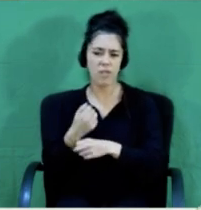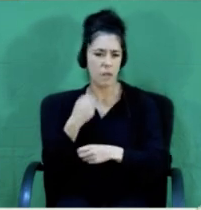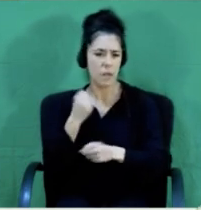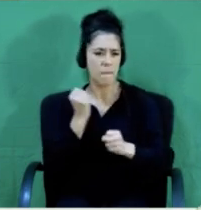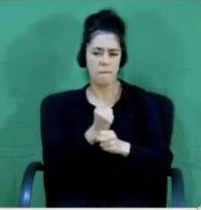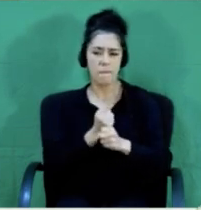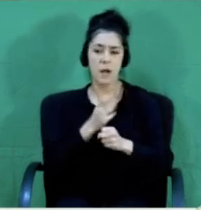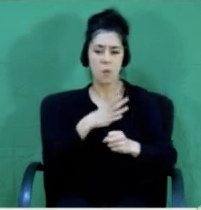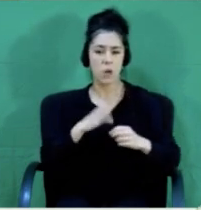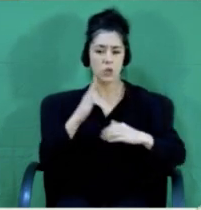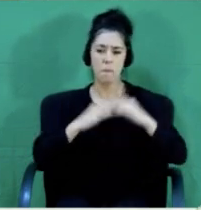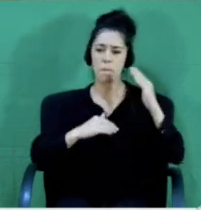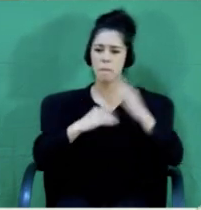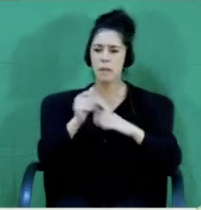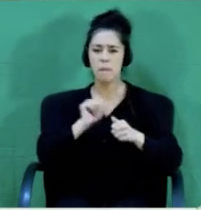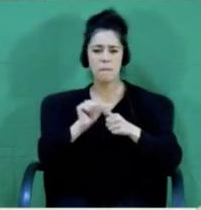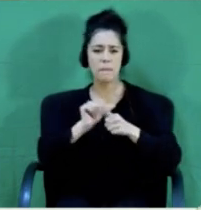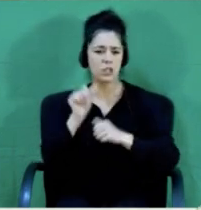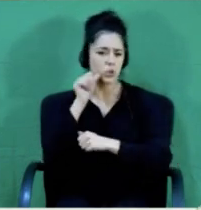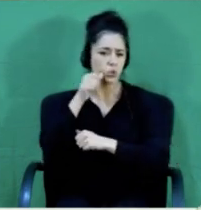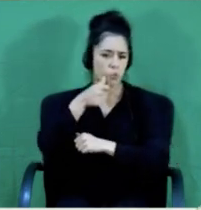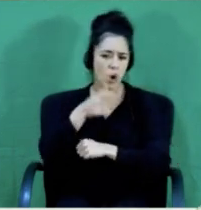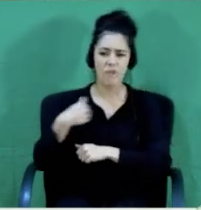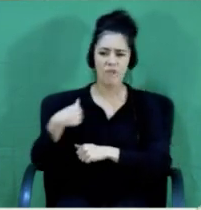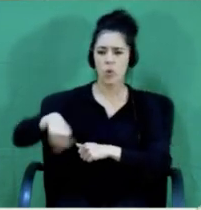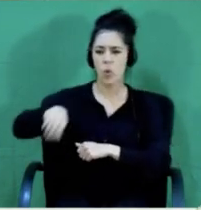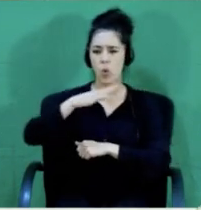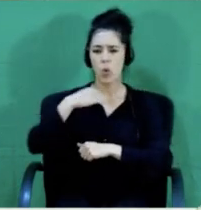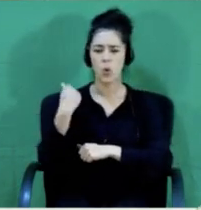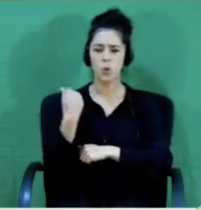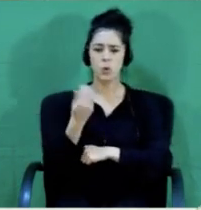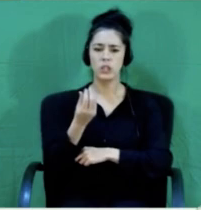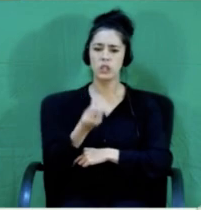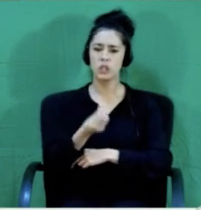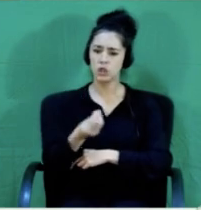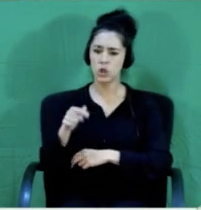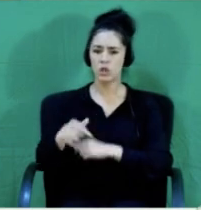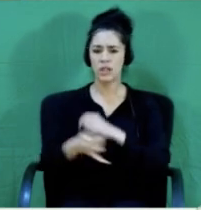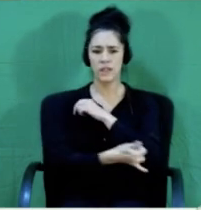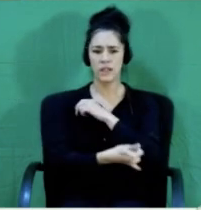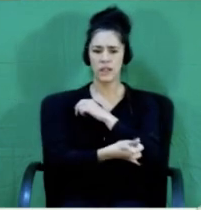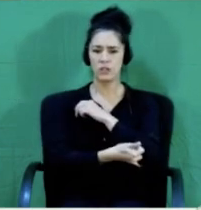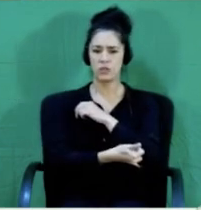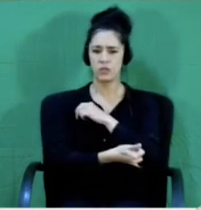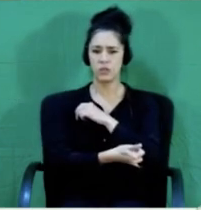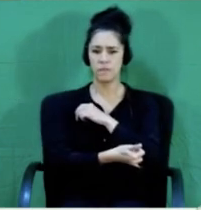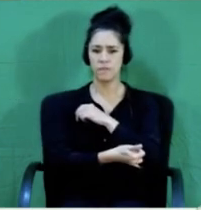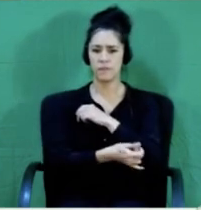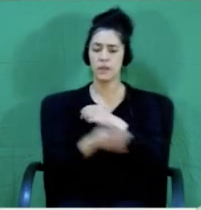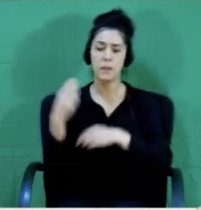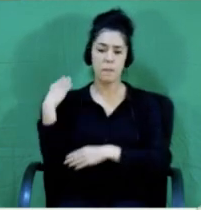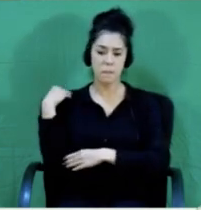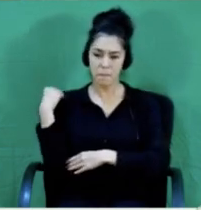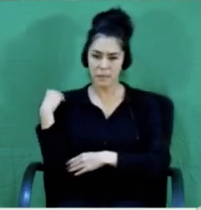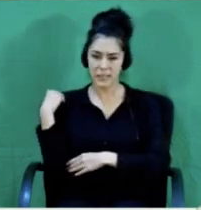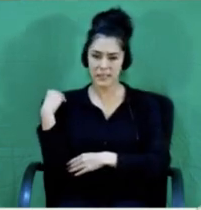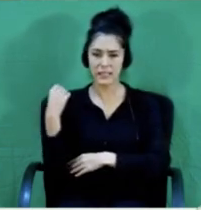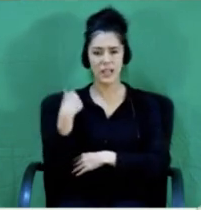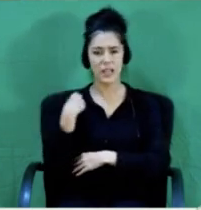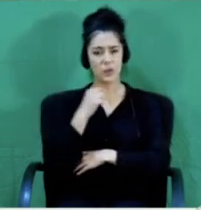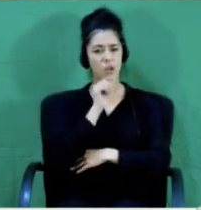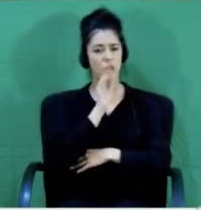to build a better tomorrow for our children in this country. Honourable Minister, I also again wish